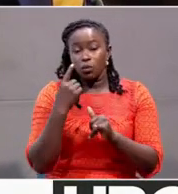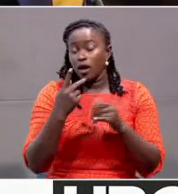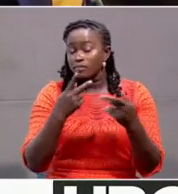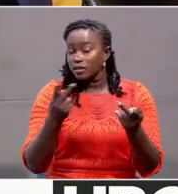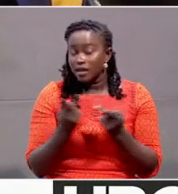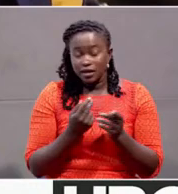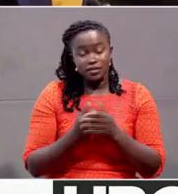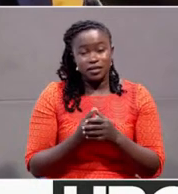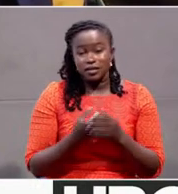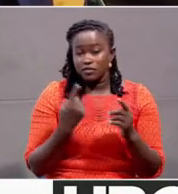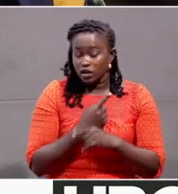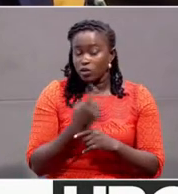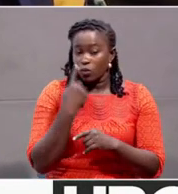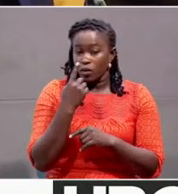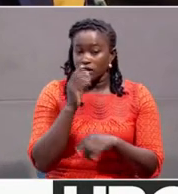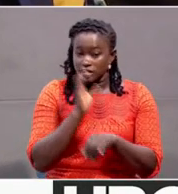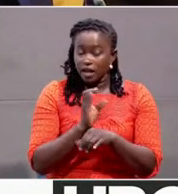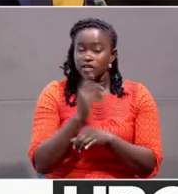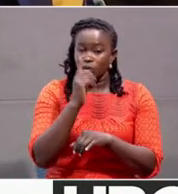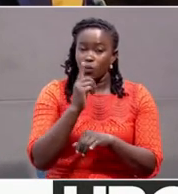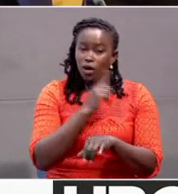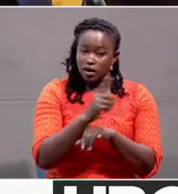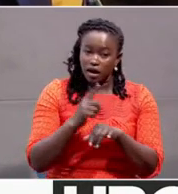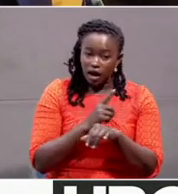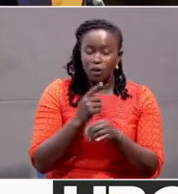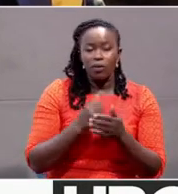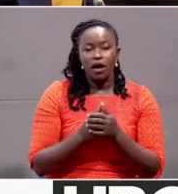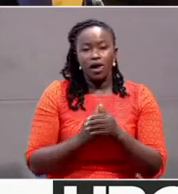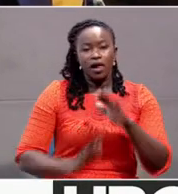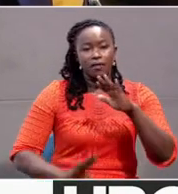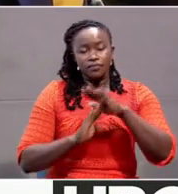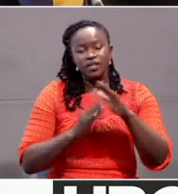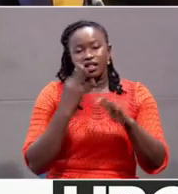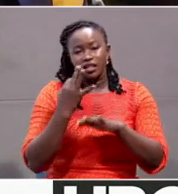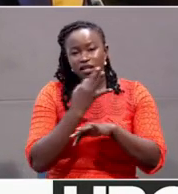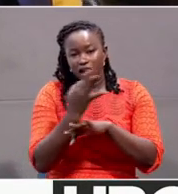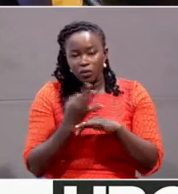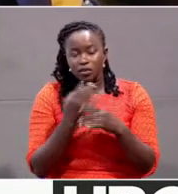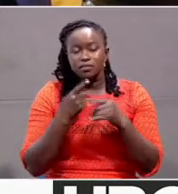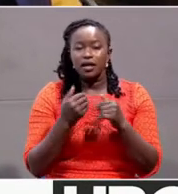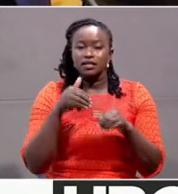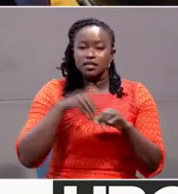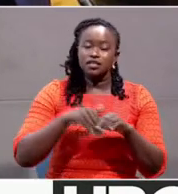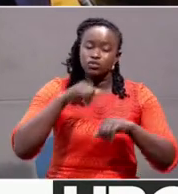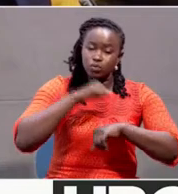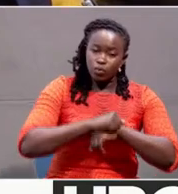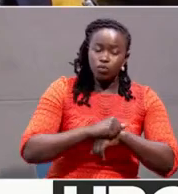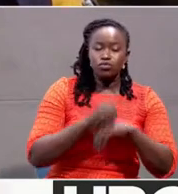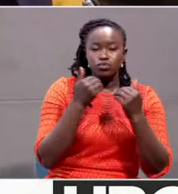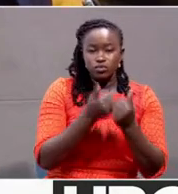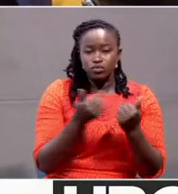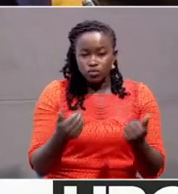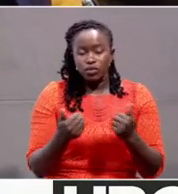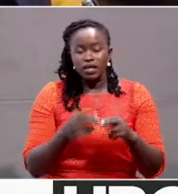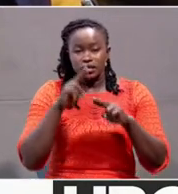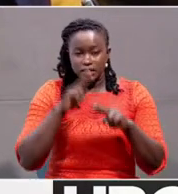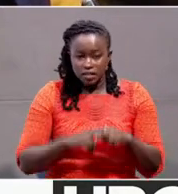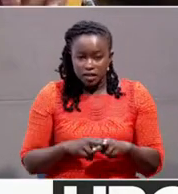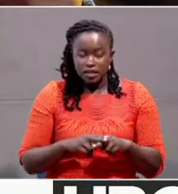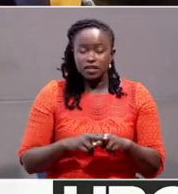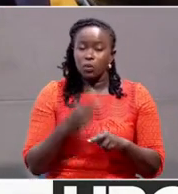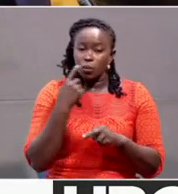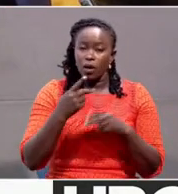the church, you take 1 hour, at most 2 or 3 hours. But here in the classroom, this child sits in the same